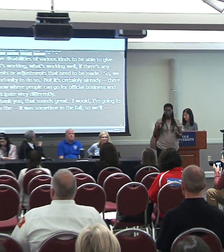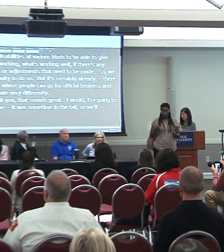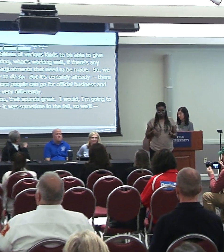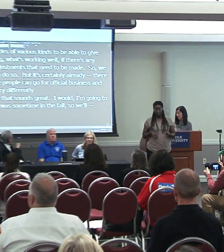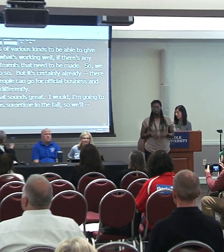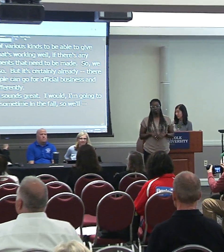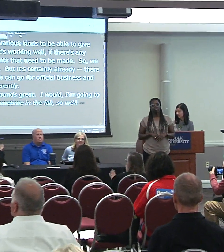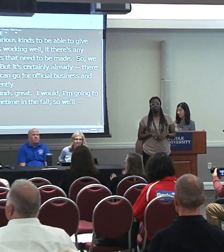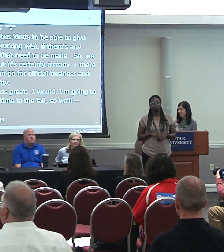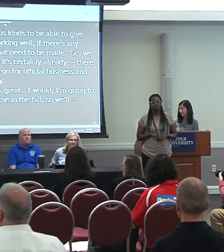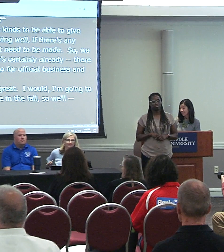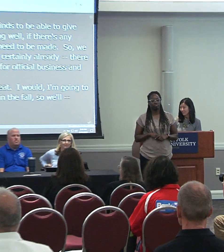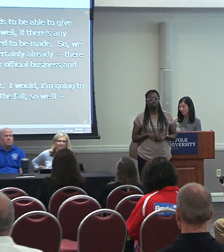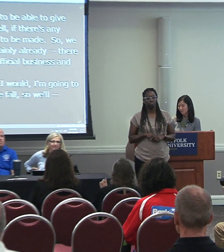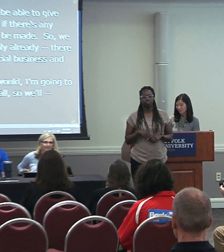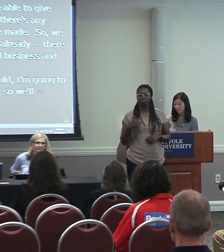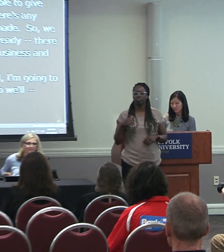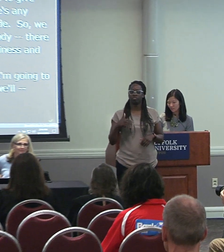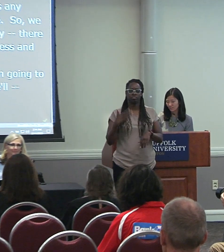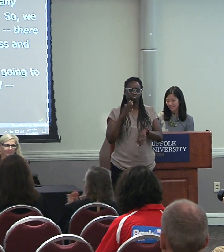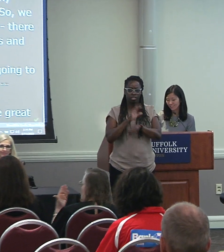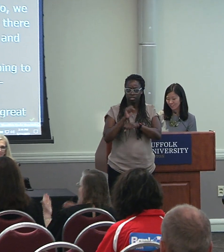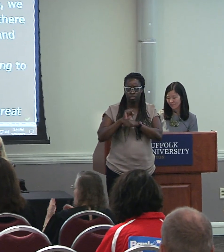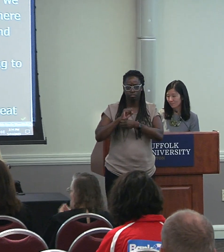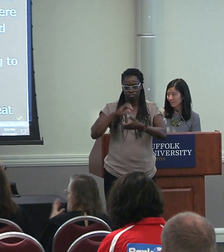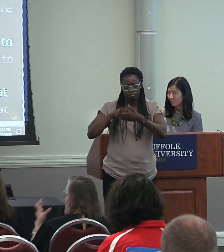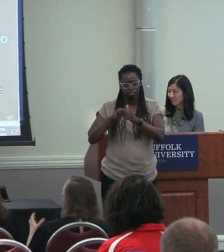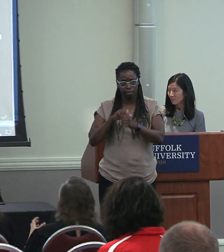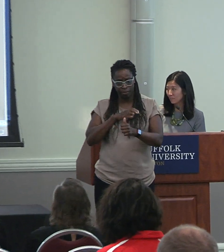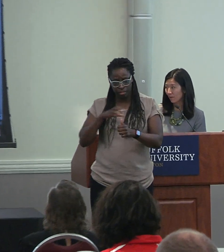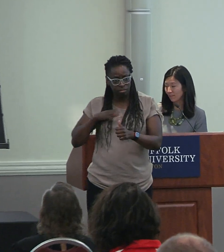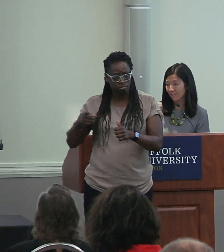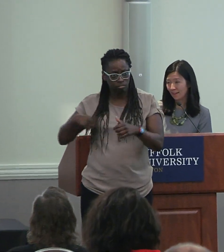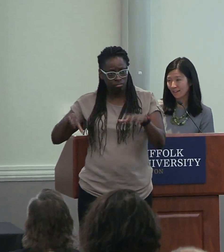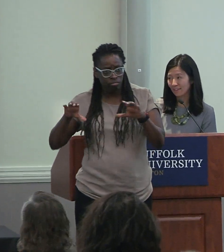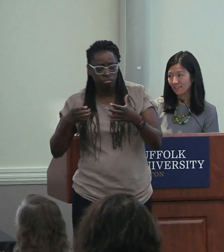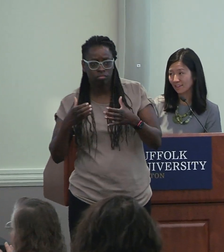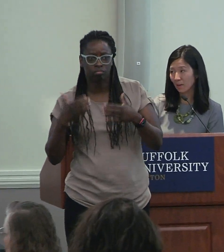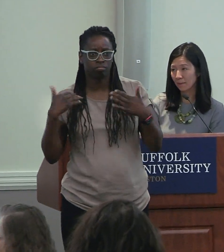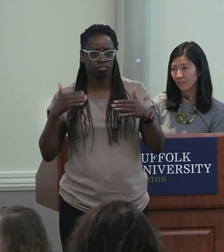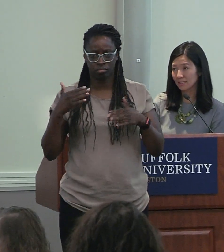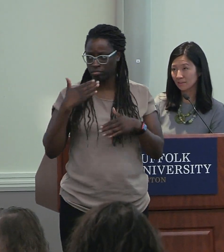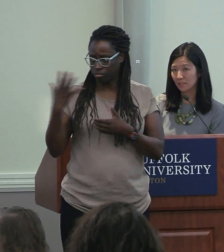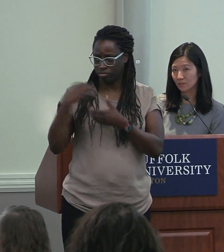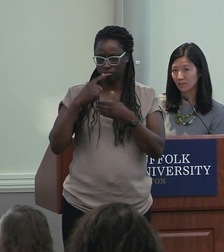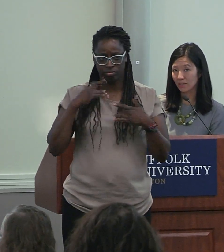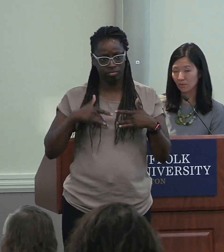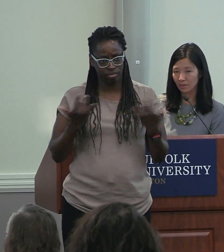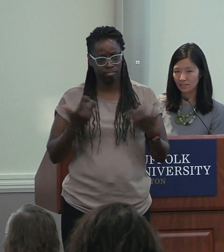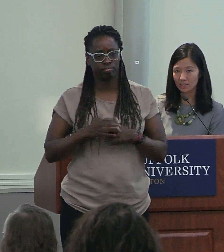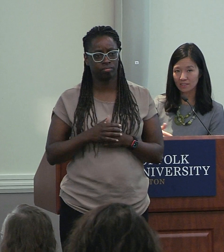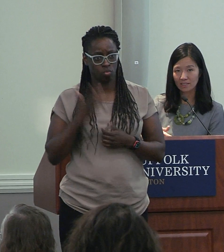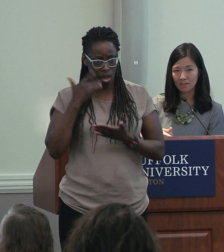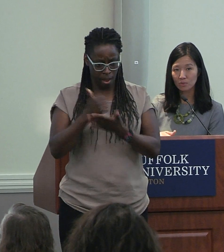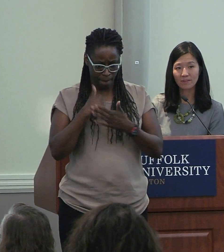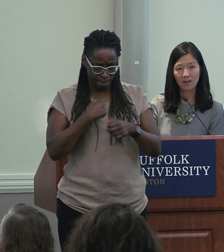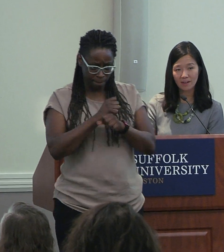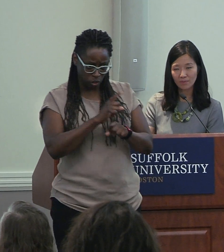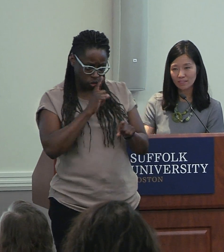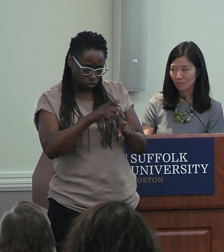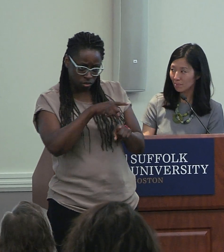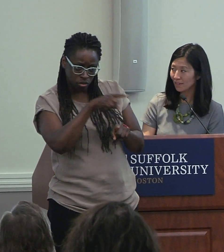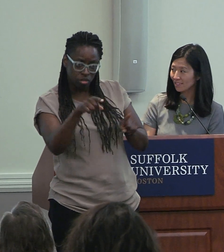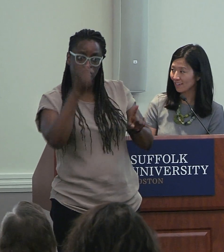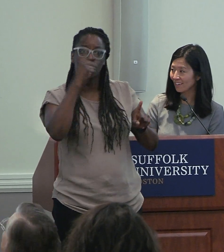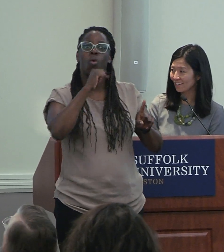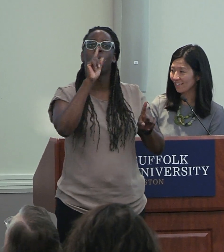be great to work together on, and thank you so much for being part of that and helping us to make sure that we're not just moving on